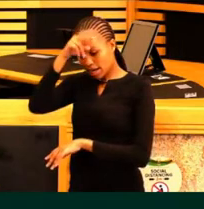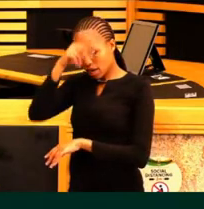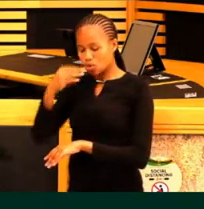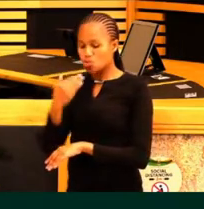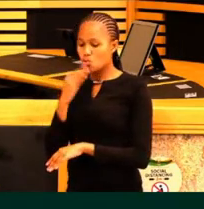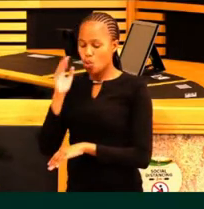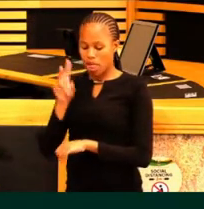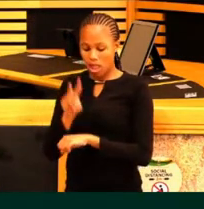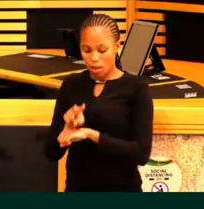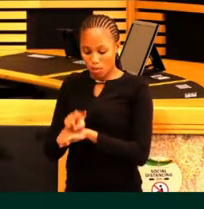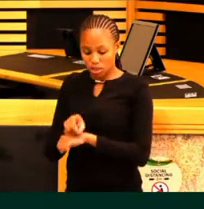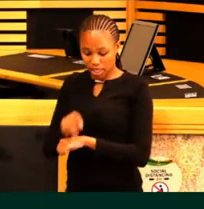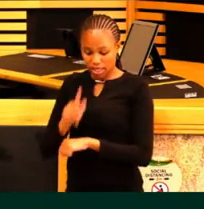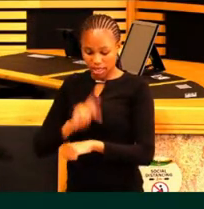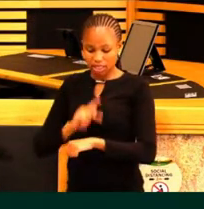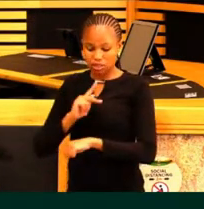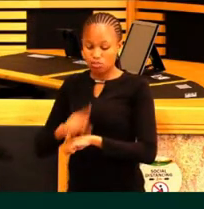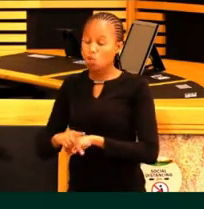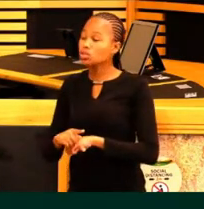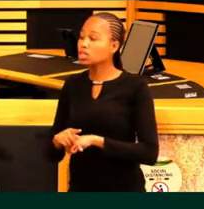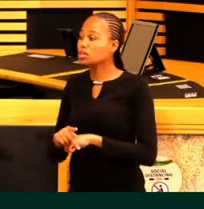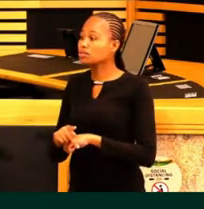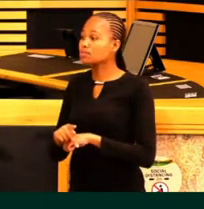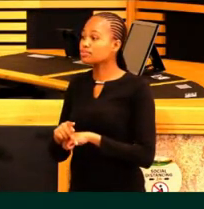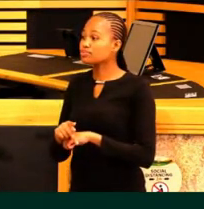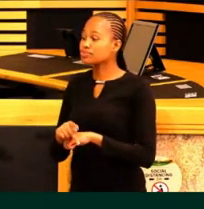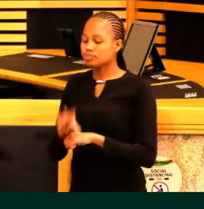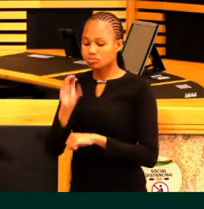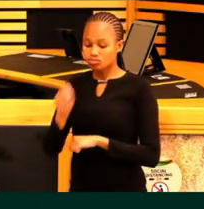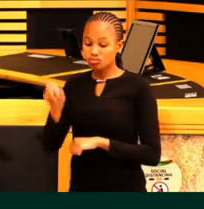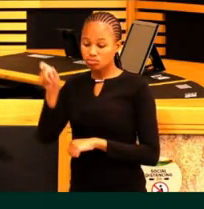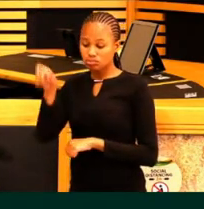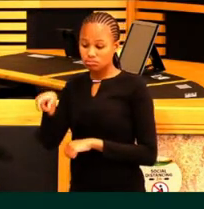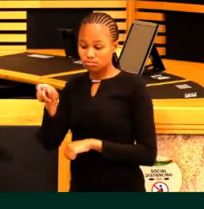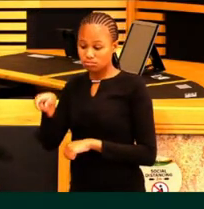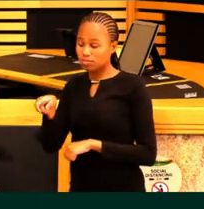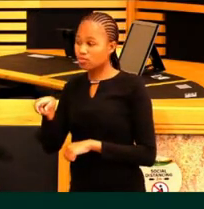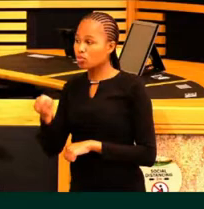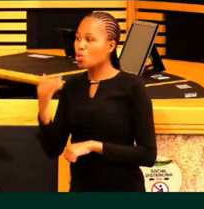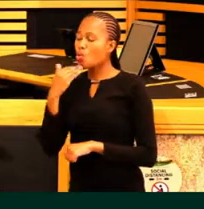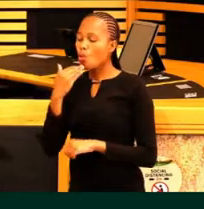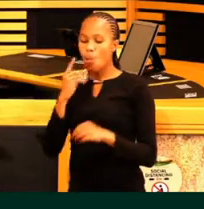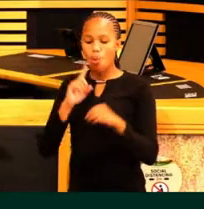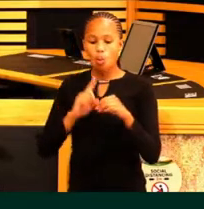that's the first step there will be a person keeping